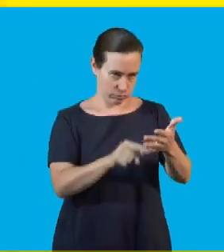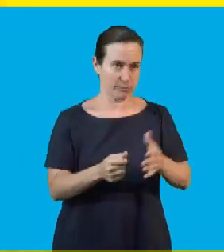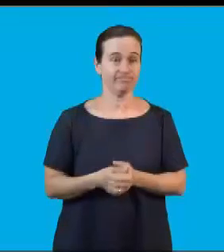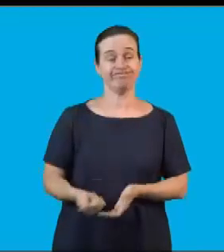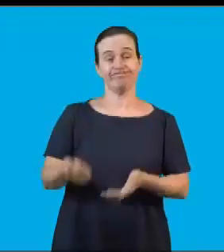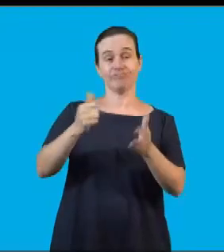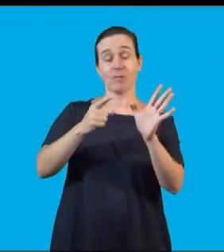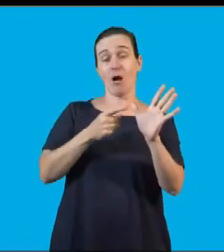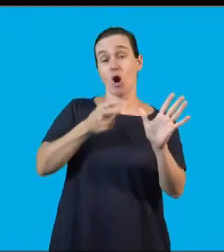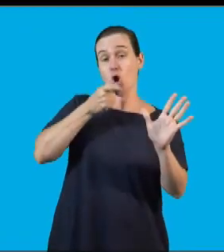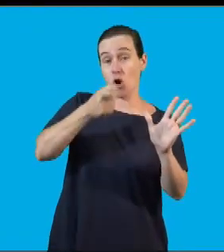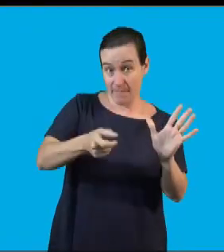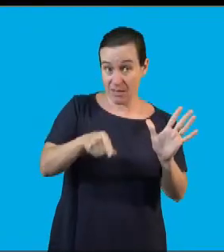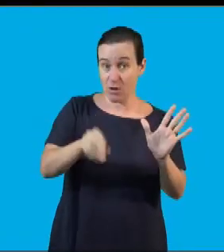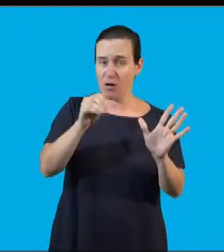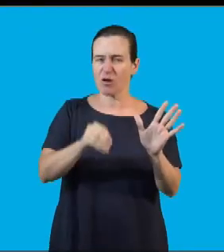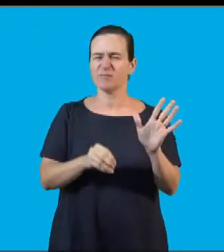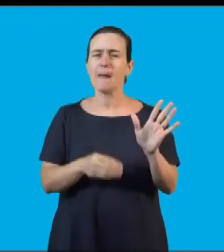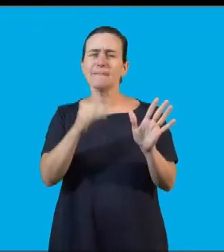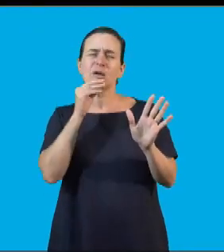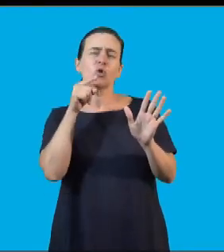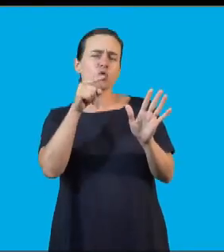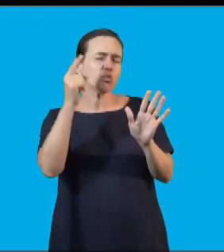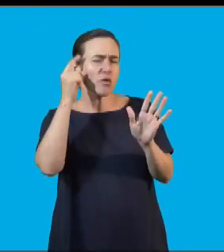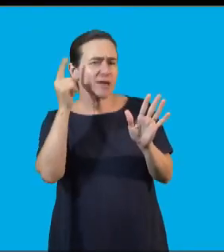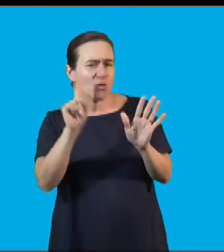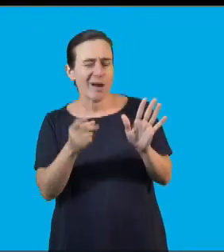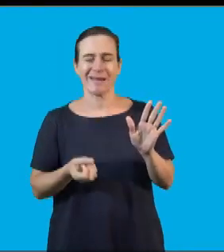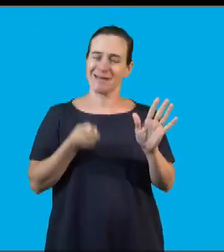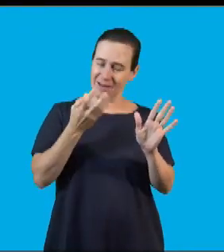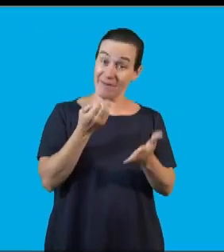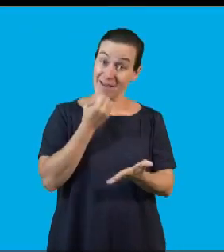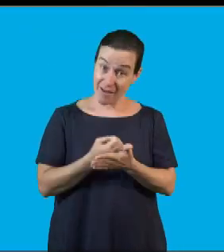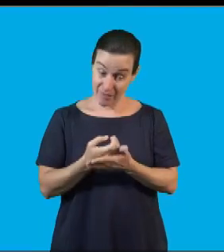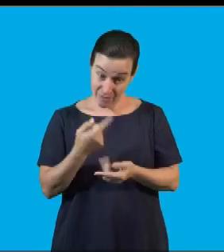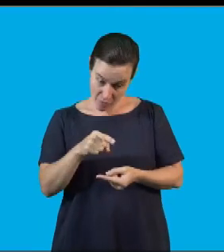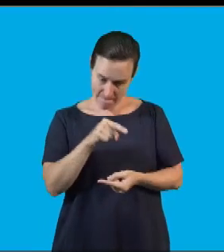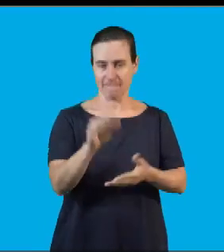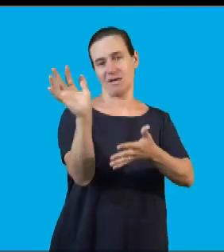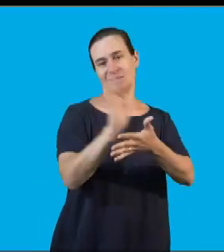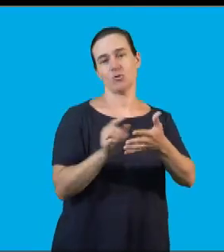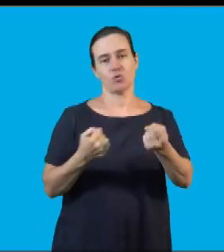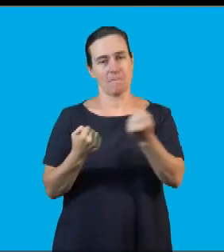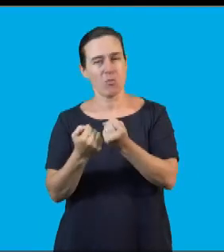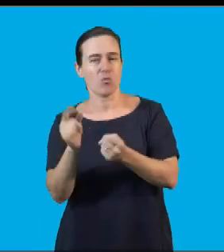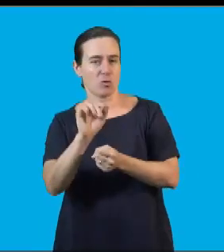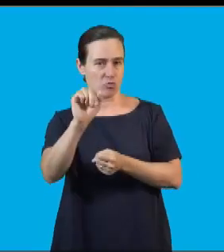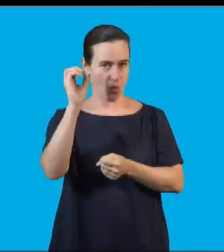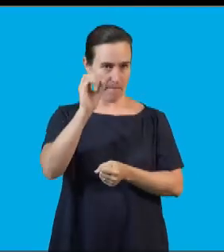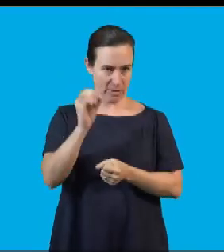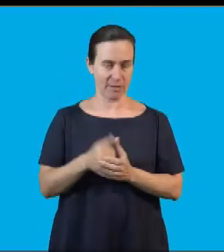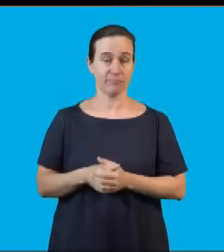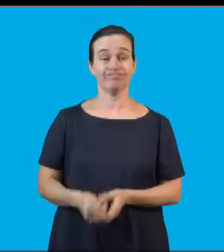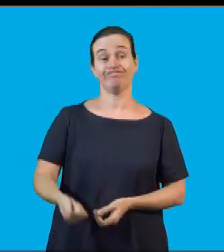text. Comment on, what do you think? Provide evidence from the text to support your